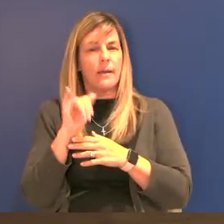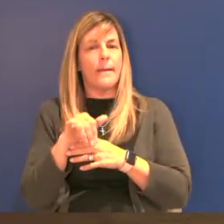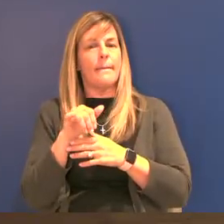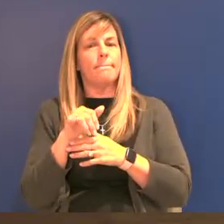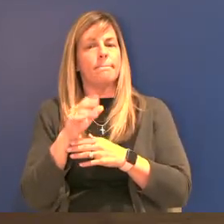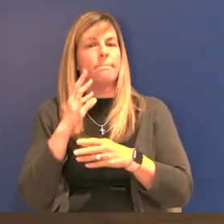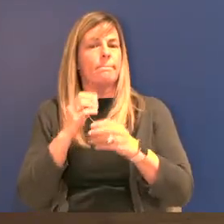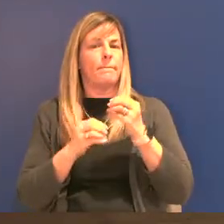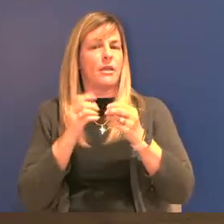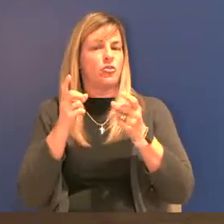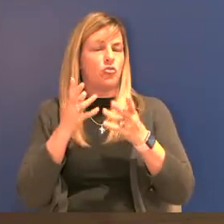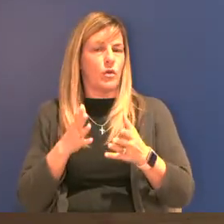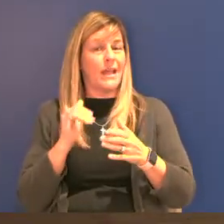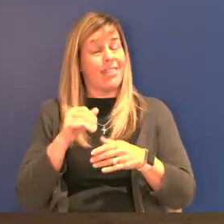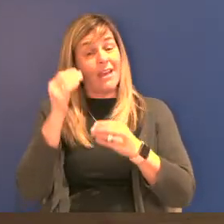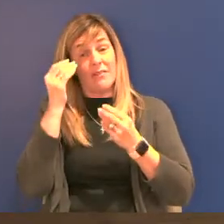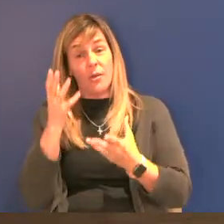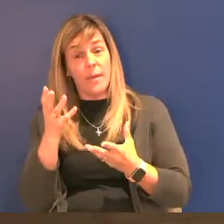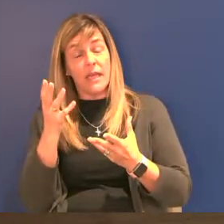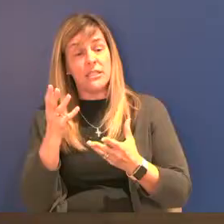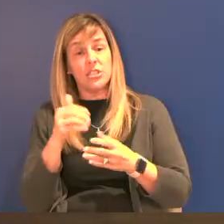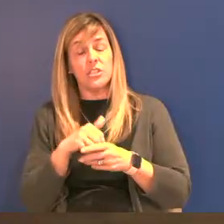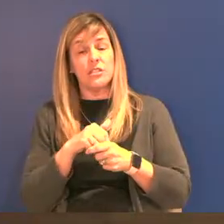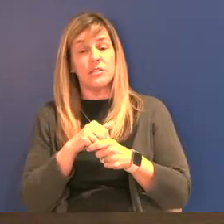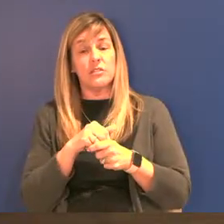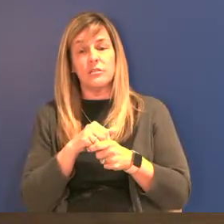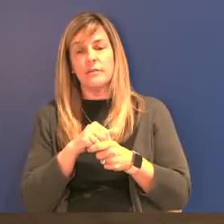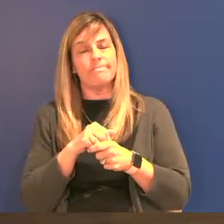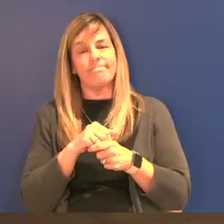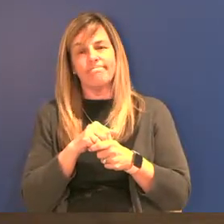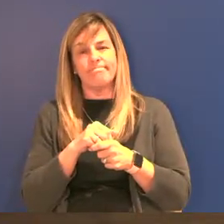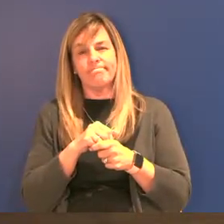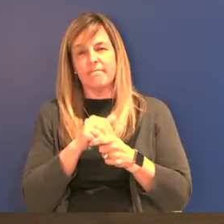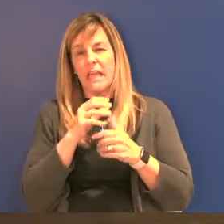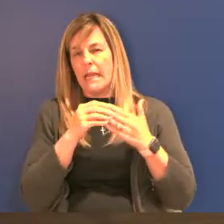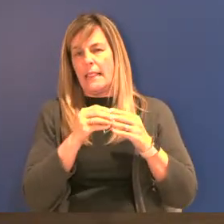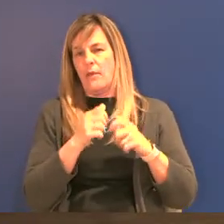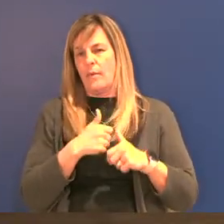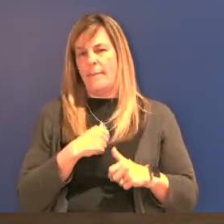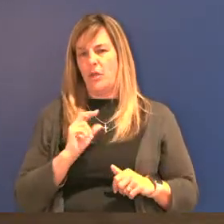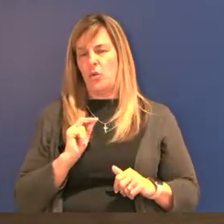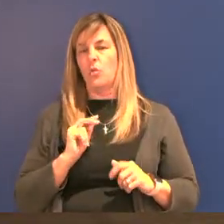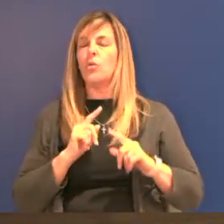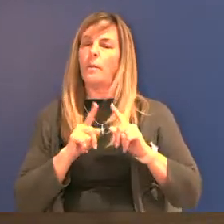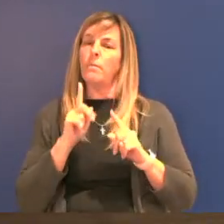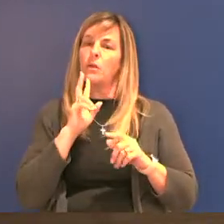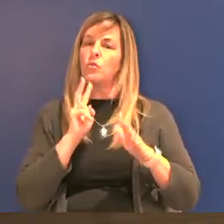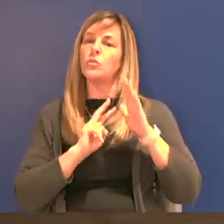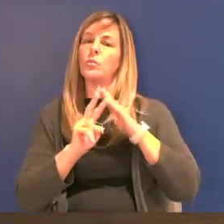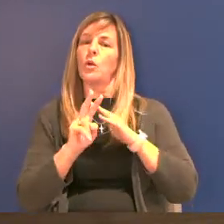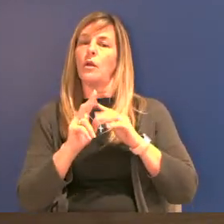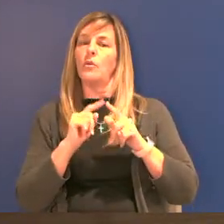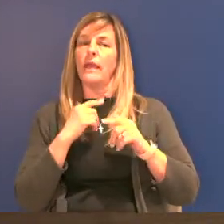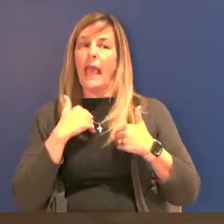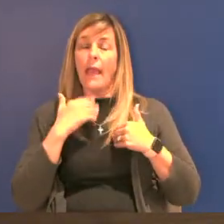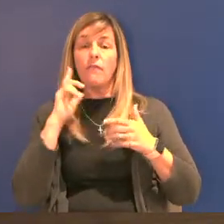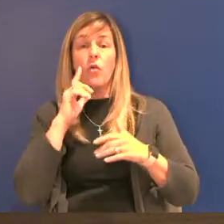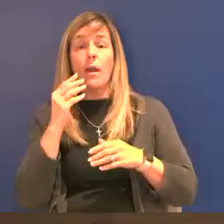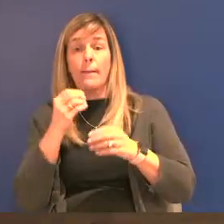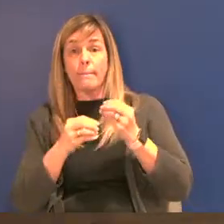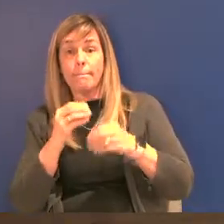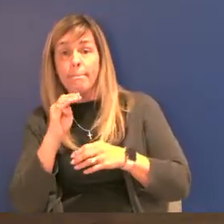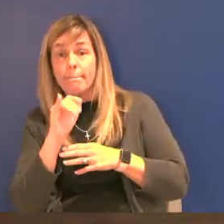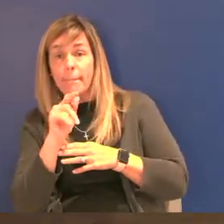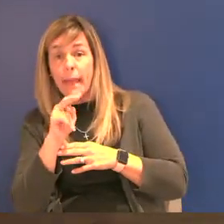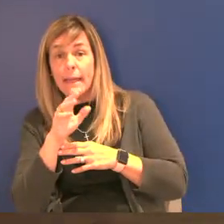director. And so that information, it doesn't leave with me, right? And so it really projects where we have deferred maintenance. And so